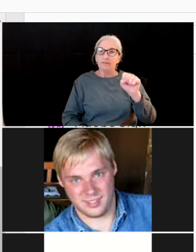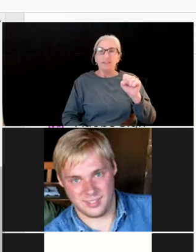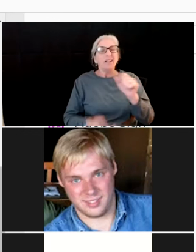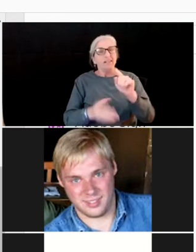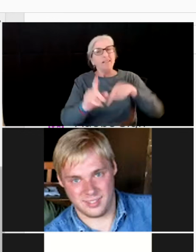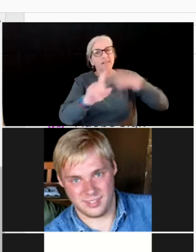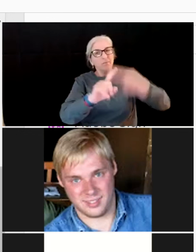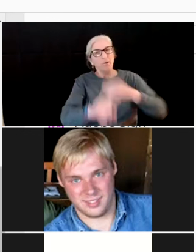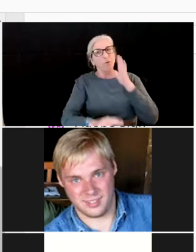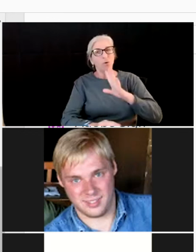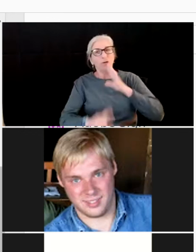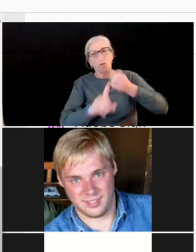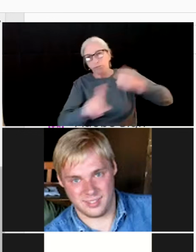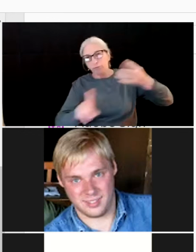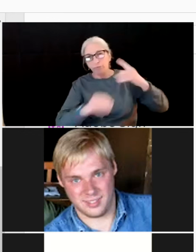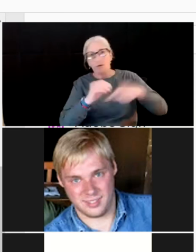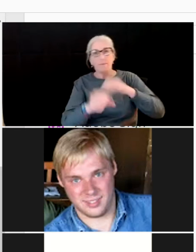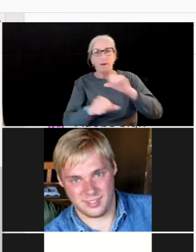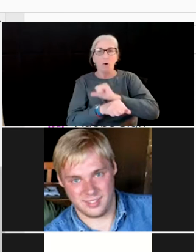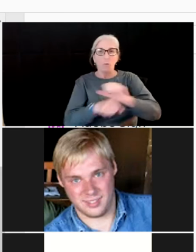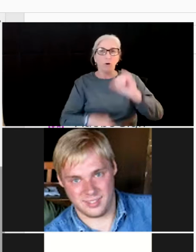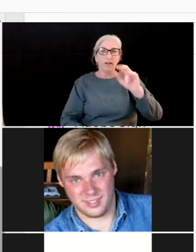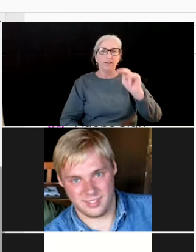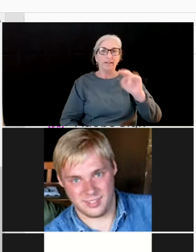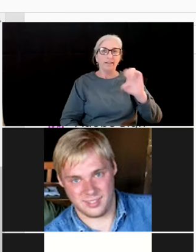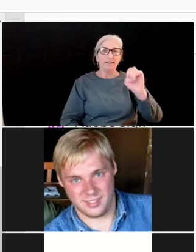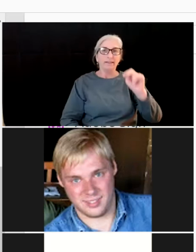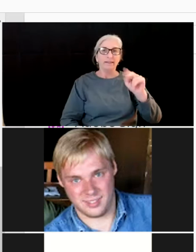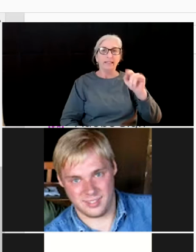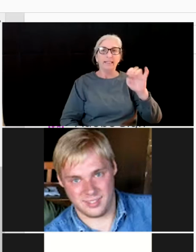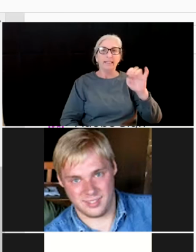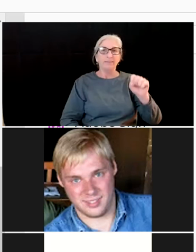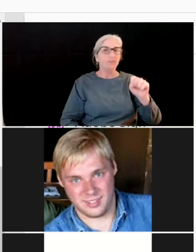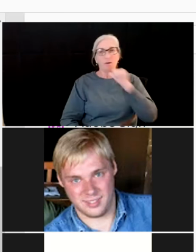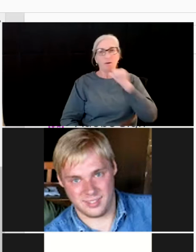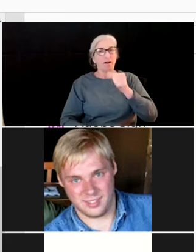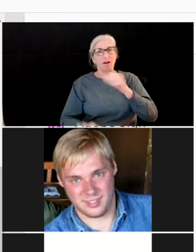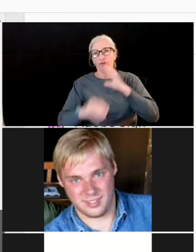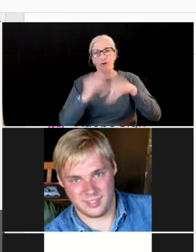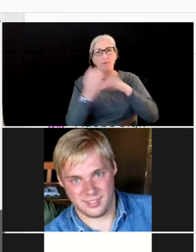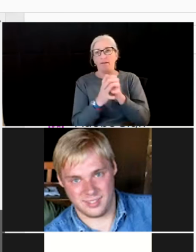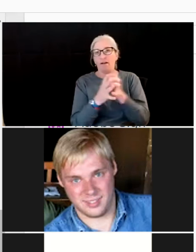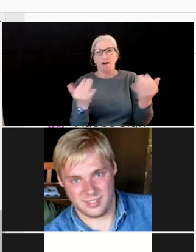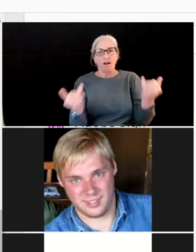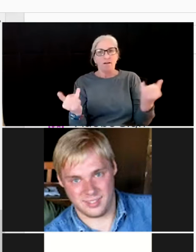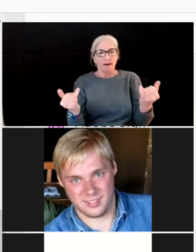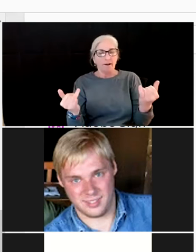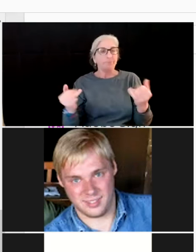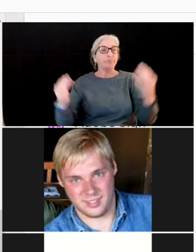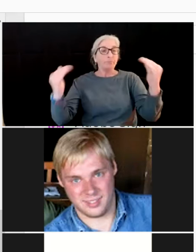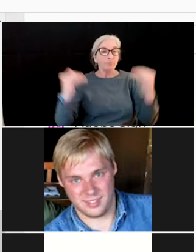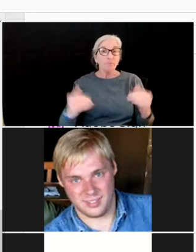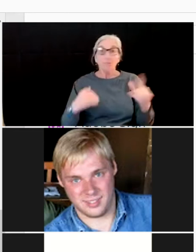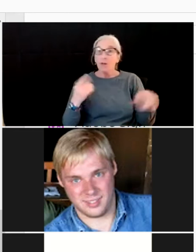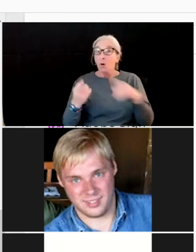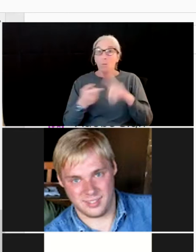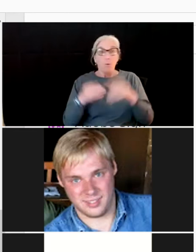Okay, last couple sections, when benefits begin, and it says when an individual can no longer